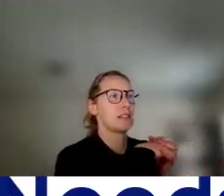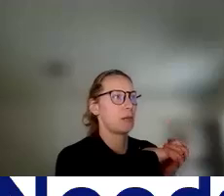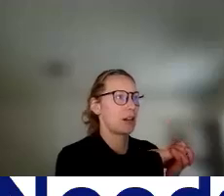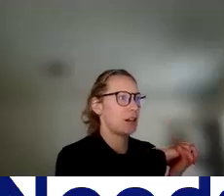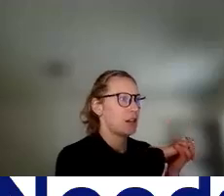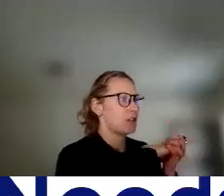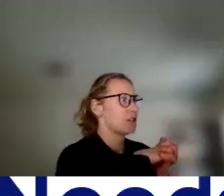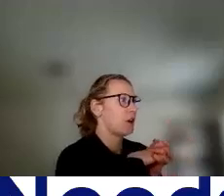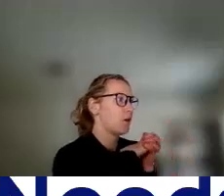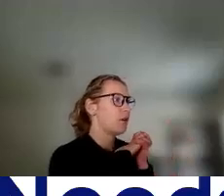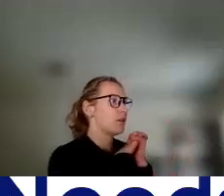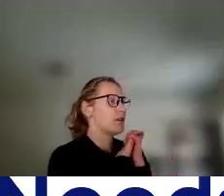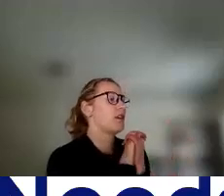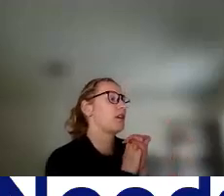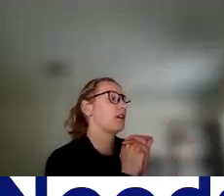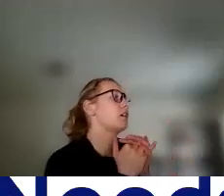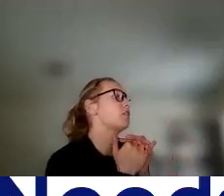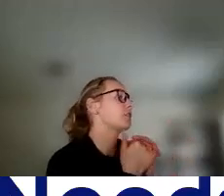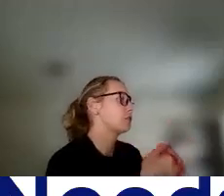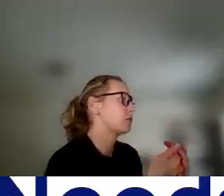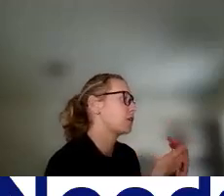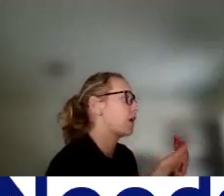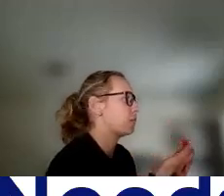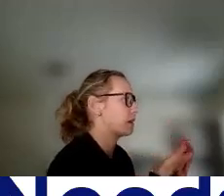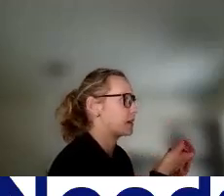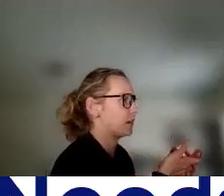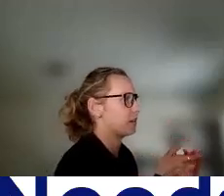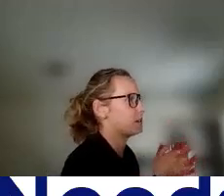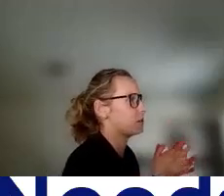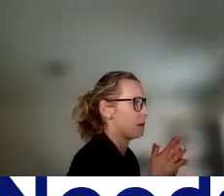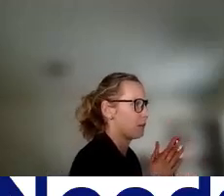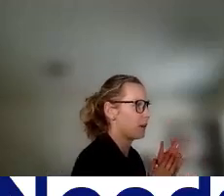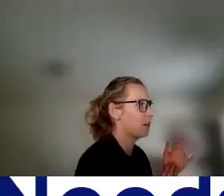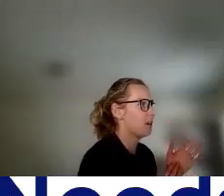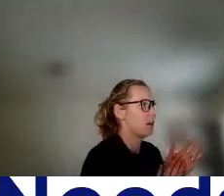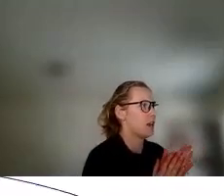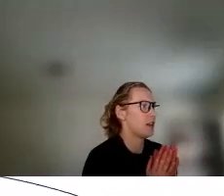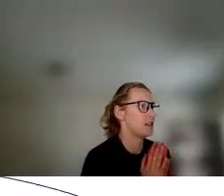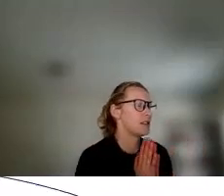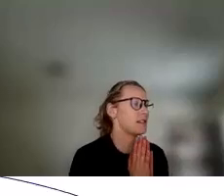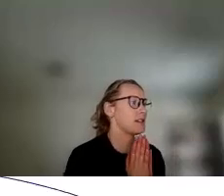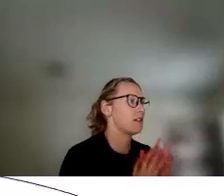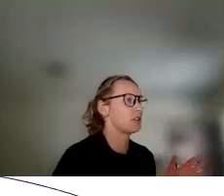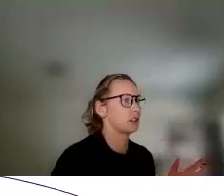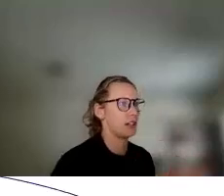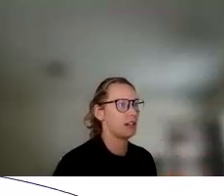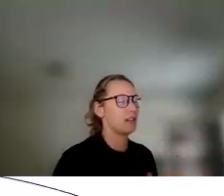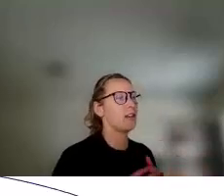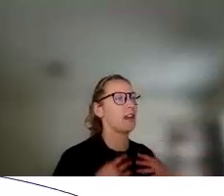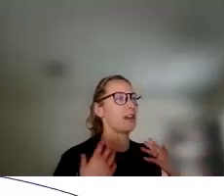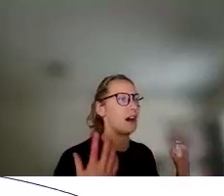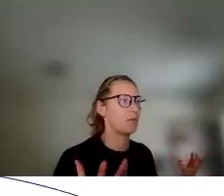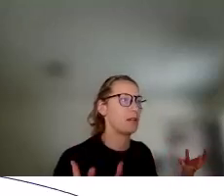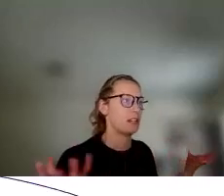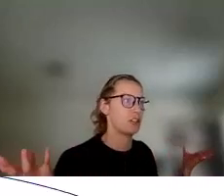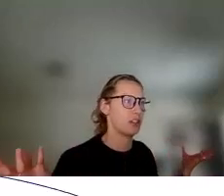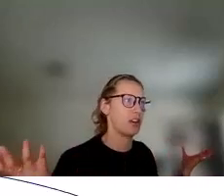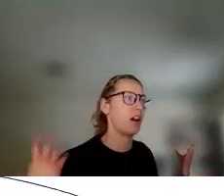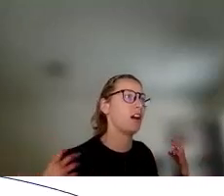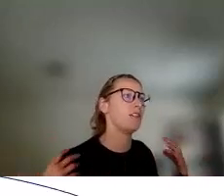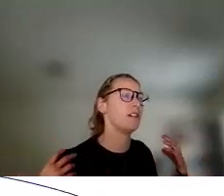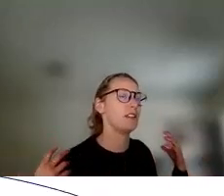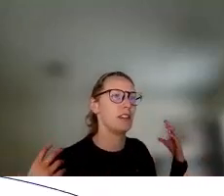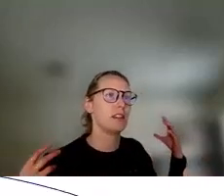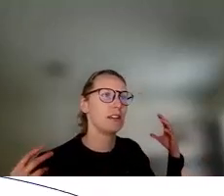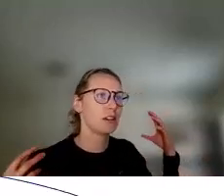this summer? So the Children with Complex Health Needs Waiver is essentially a